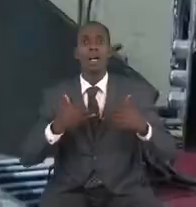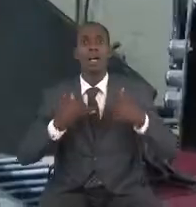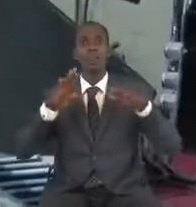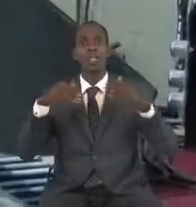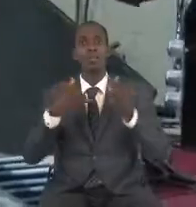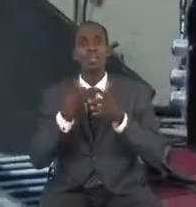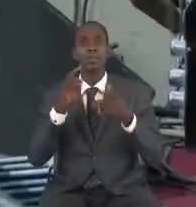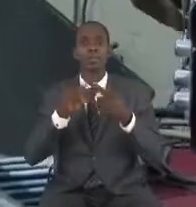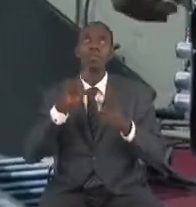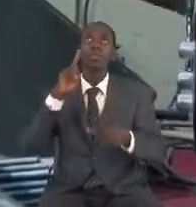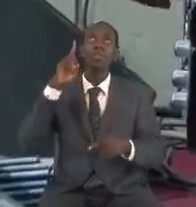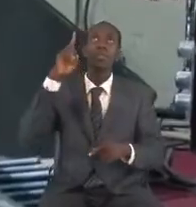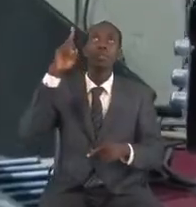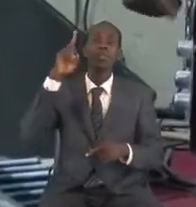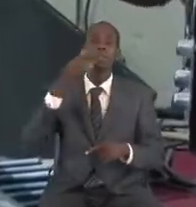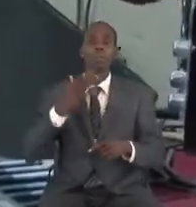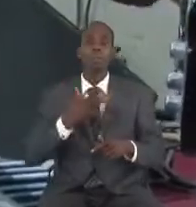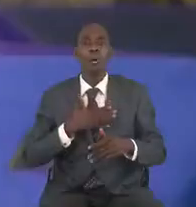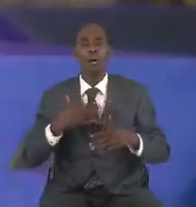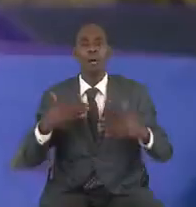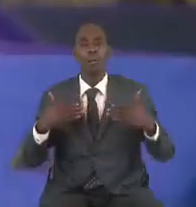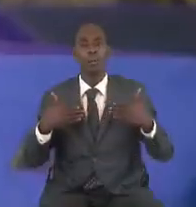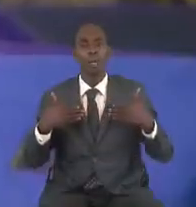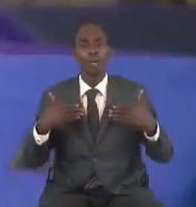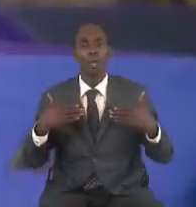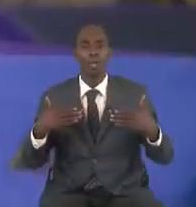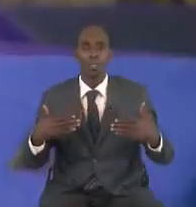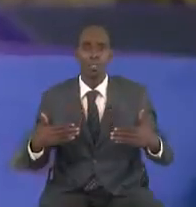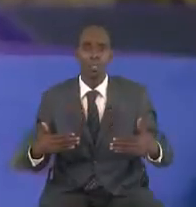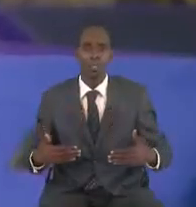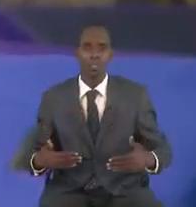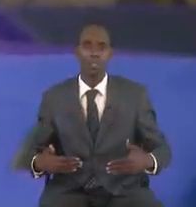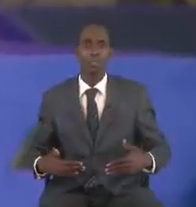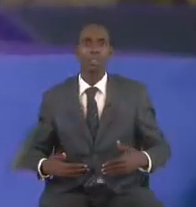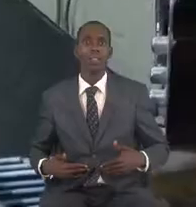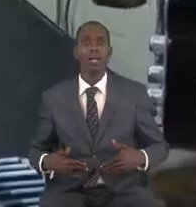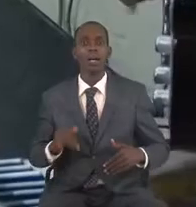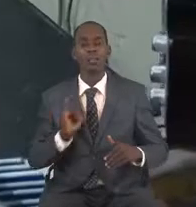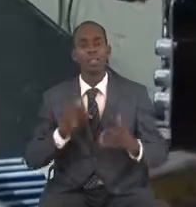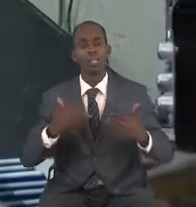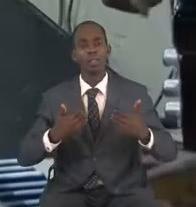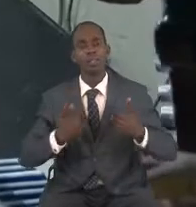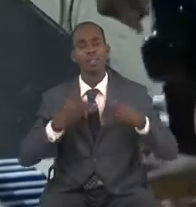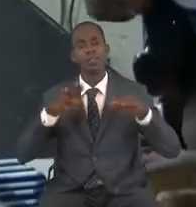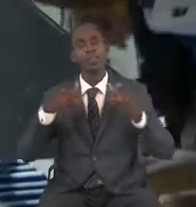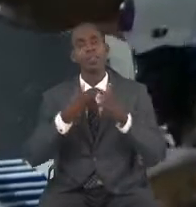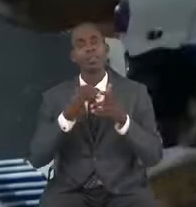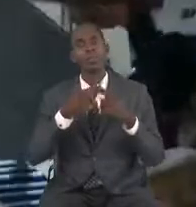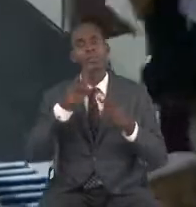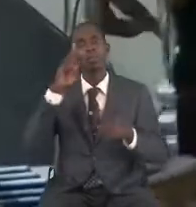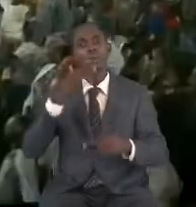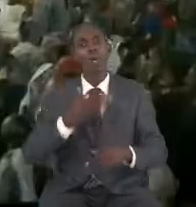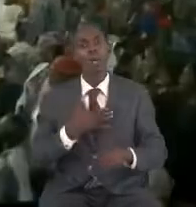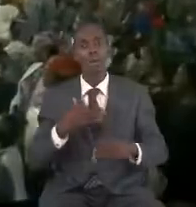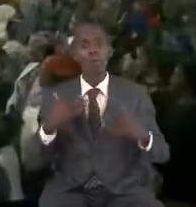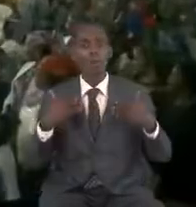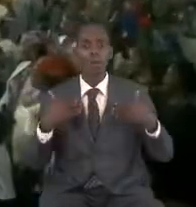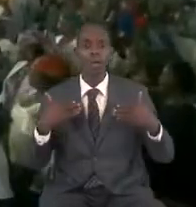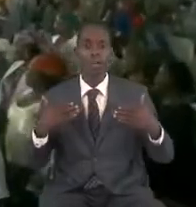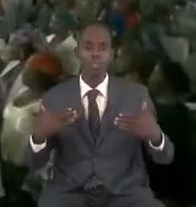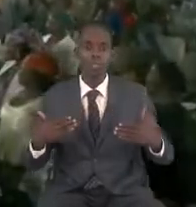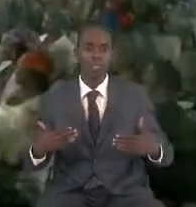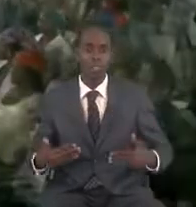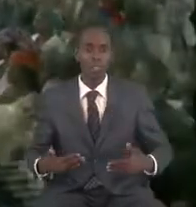I'm giving to you my body, I'm giving to you my